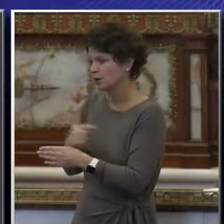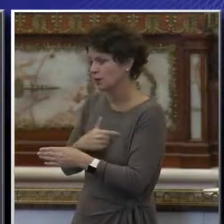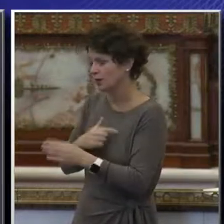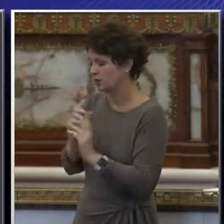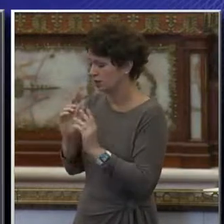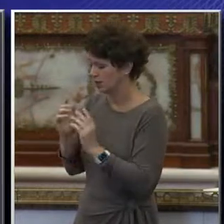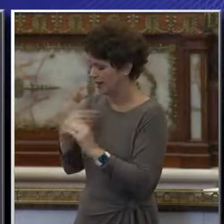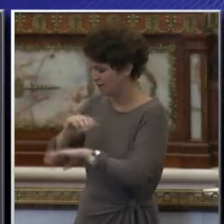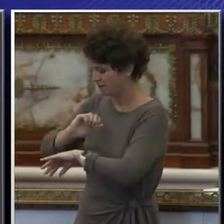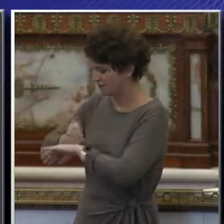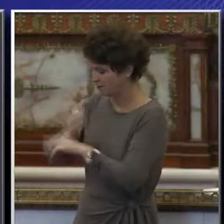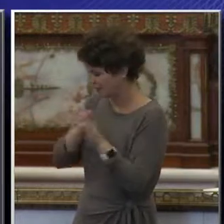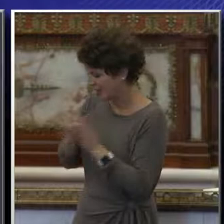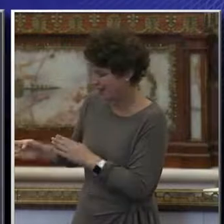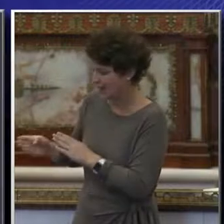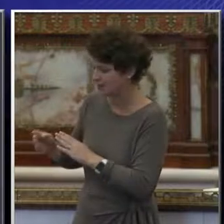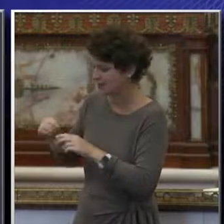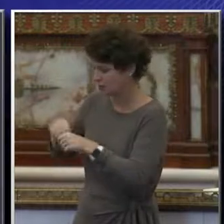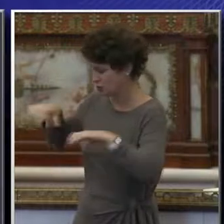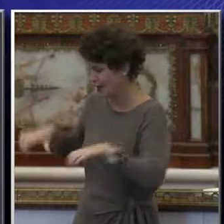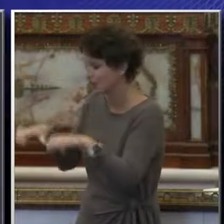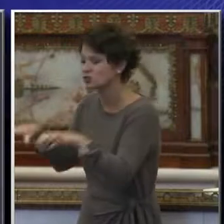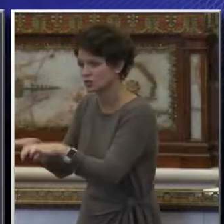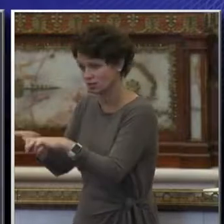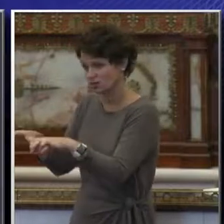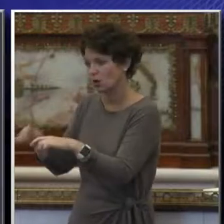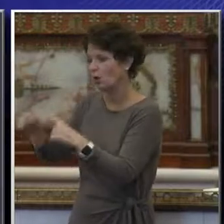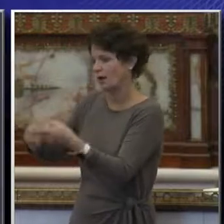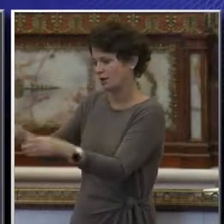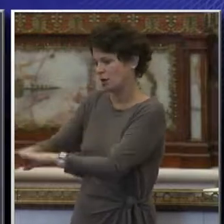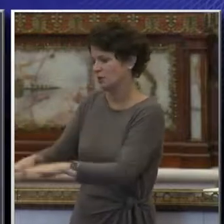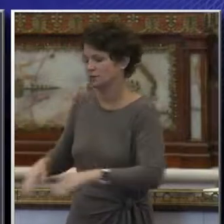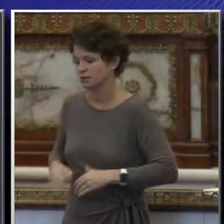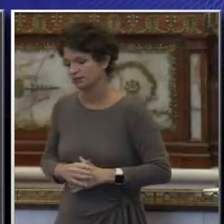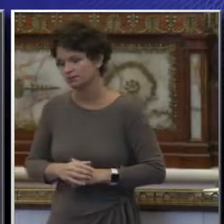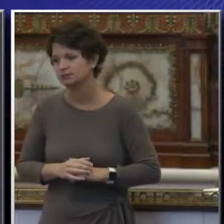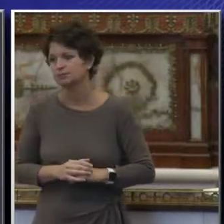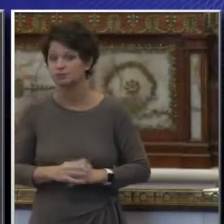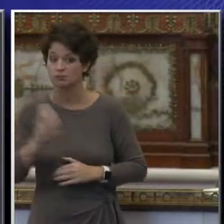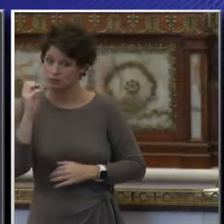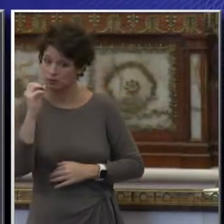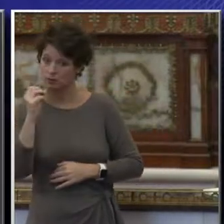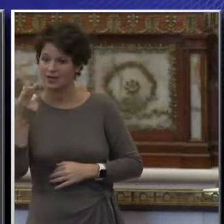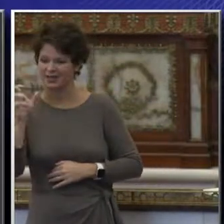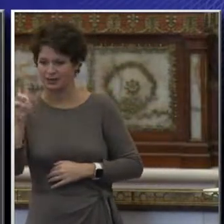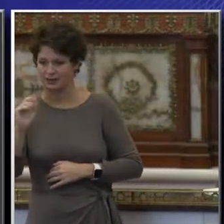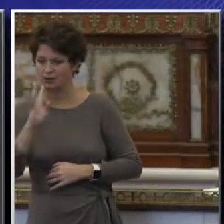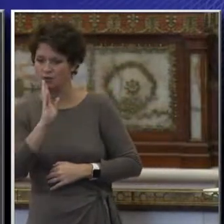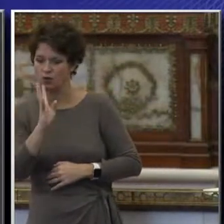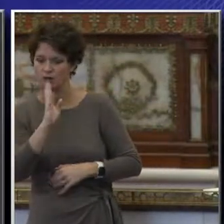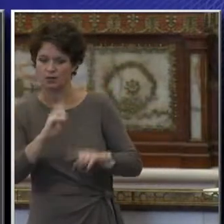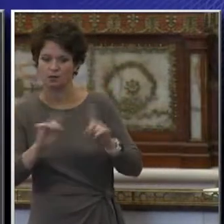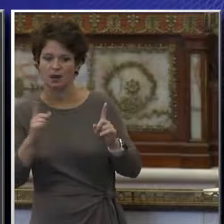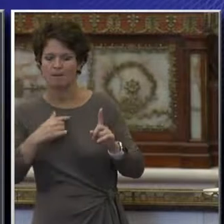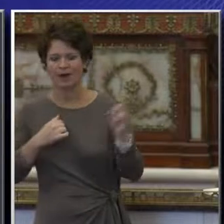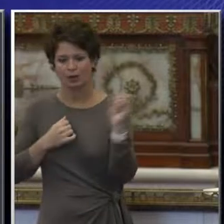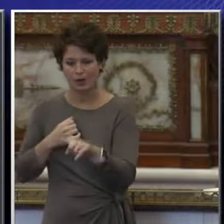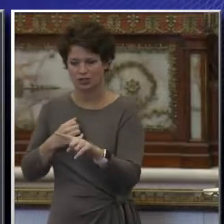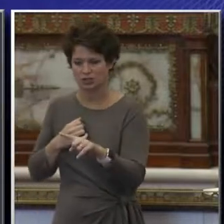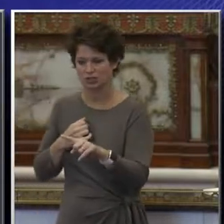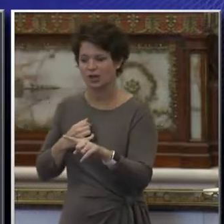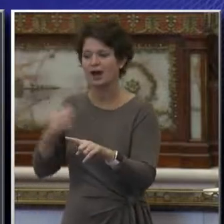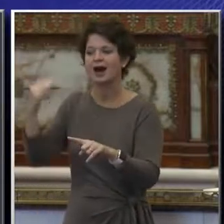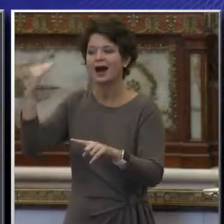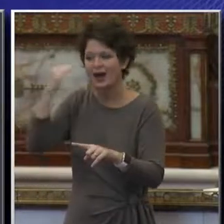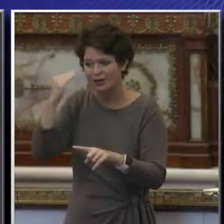plan into action, upon closing. Okay, but my question, so I know